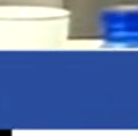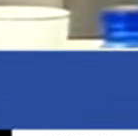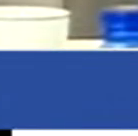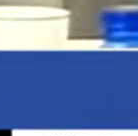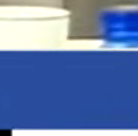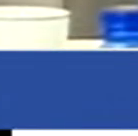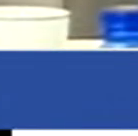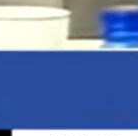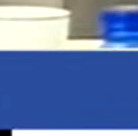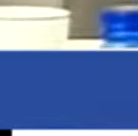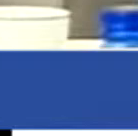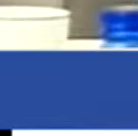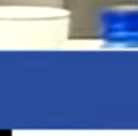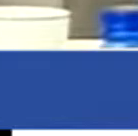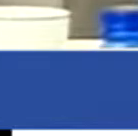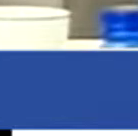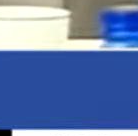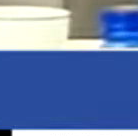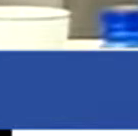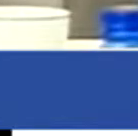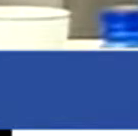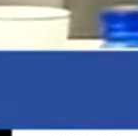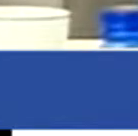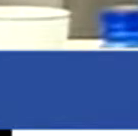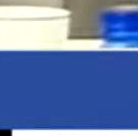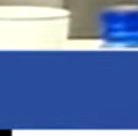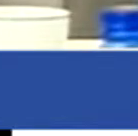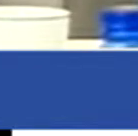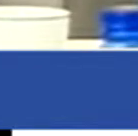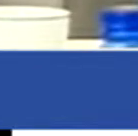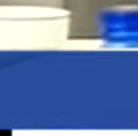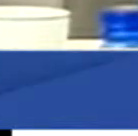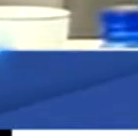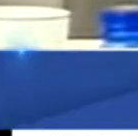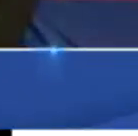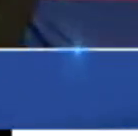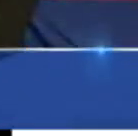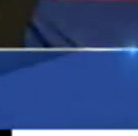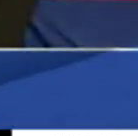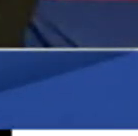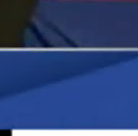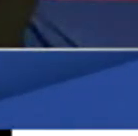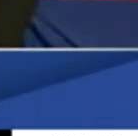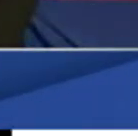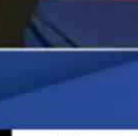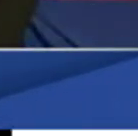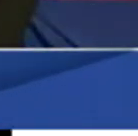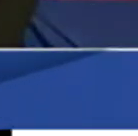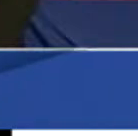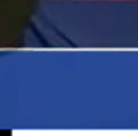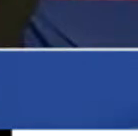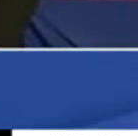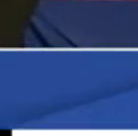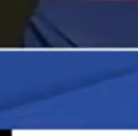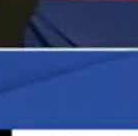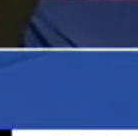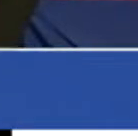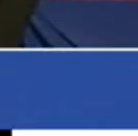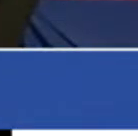Say that again. Jewelry. She got it. And so for your present, can